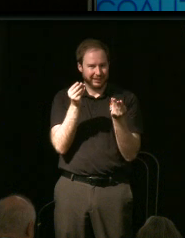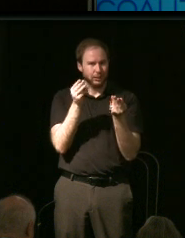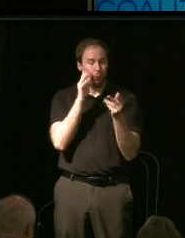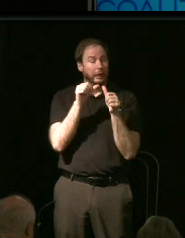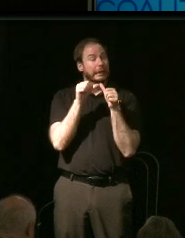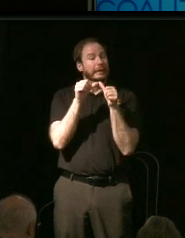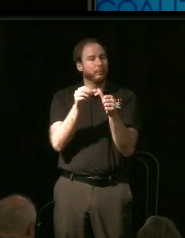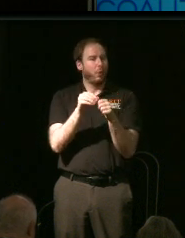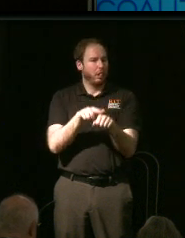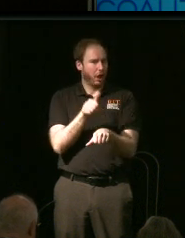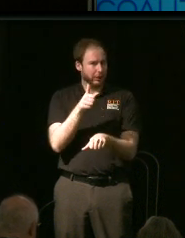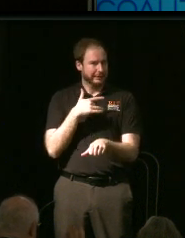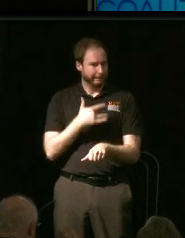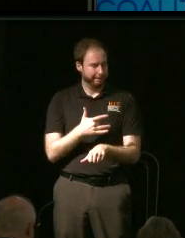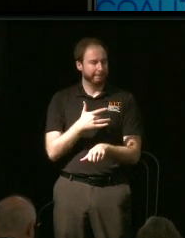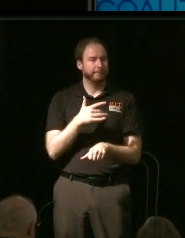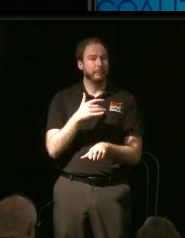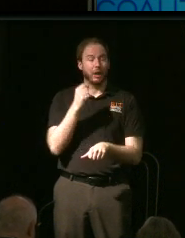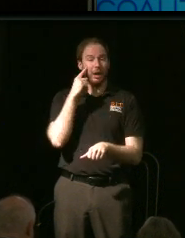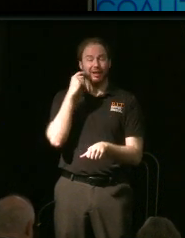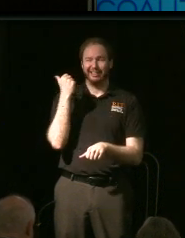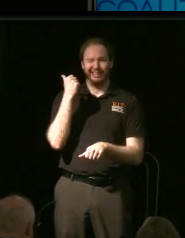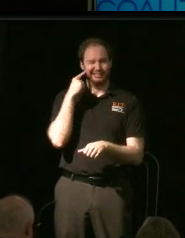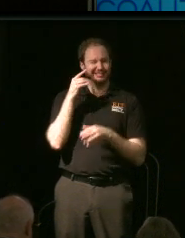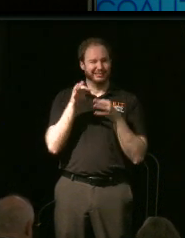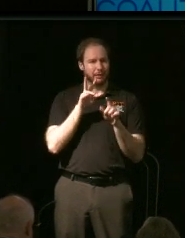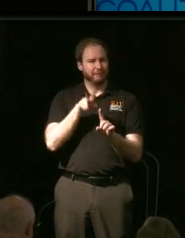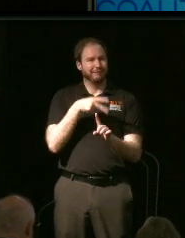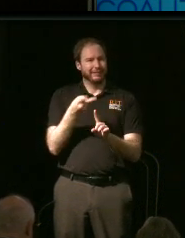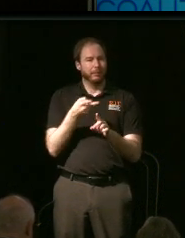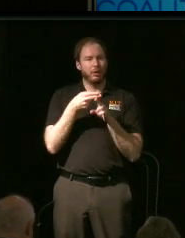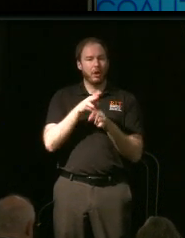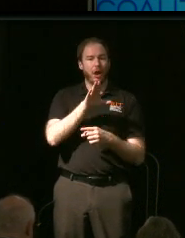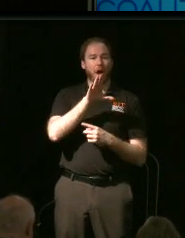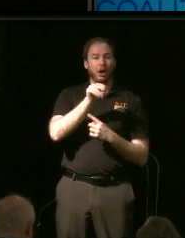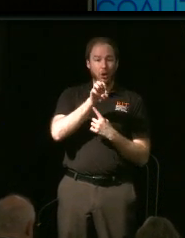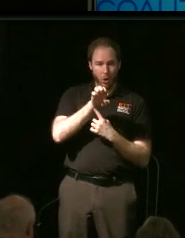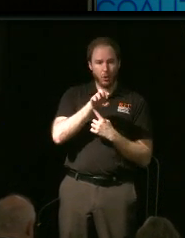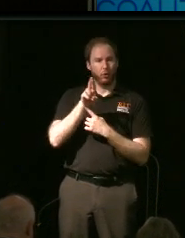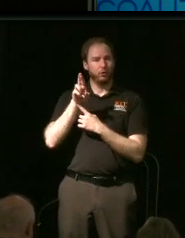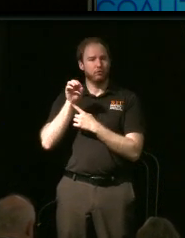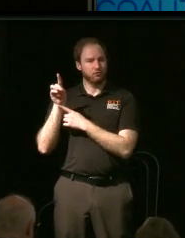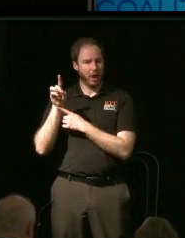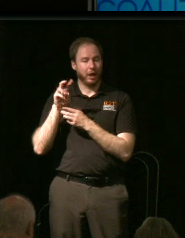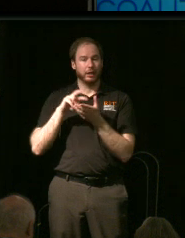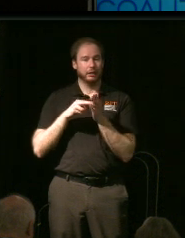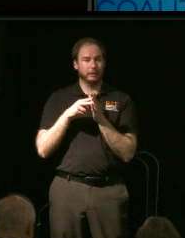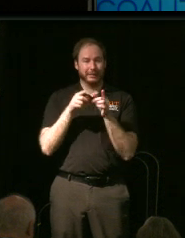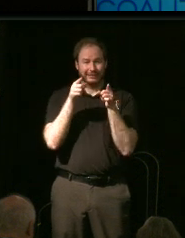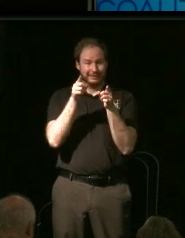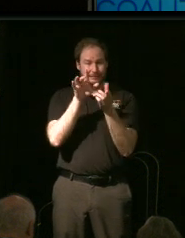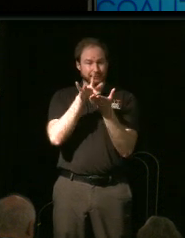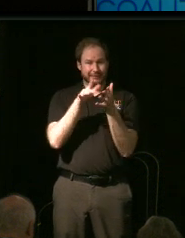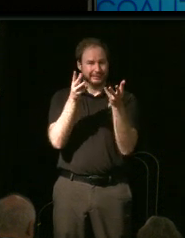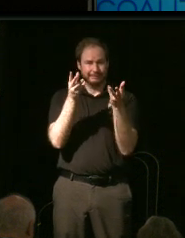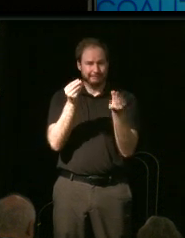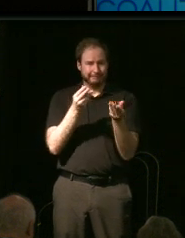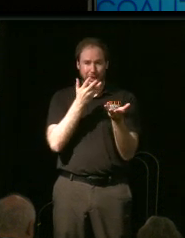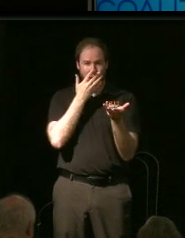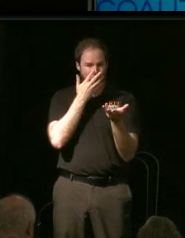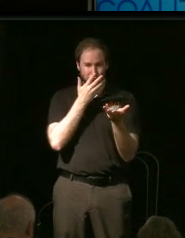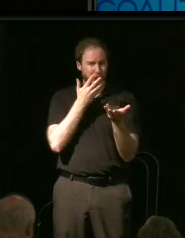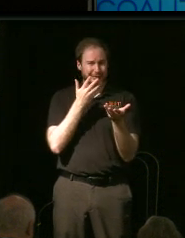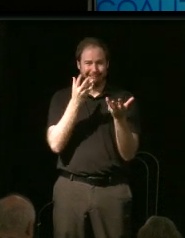preserved often for a long time. This is the flip of that. This is called cone rod dystrophy. We may have a little more trouble with color vision and